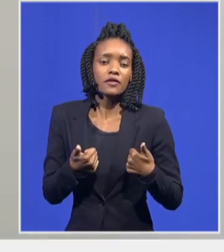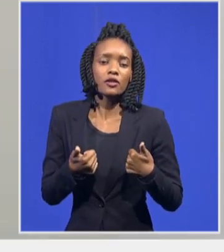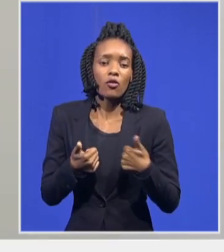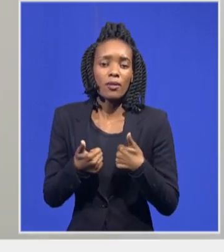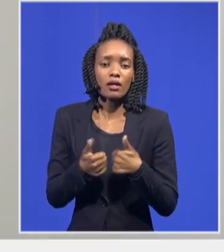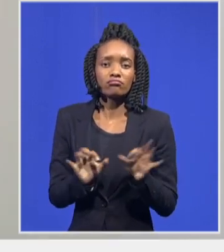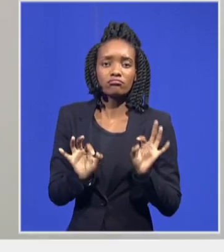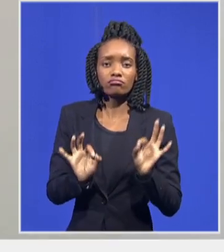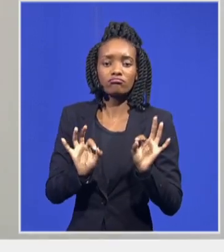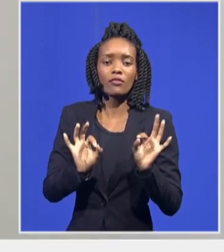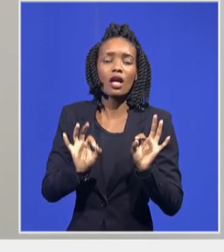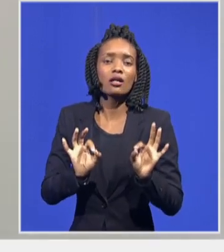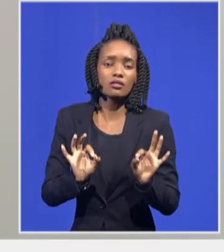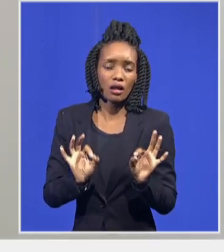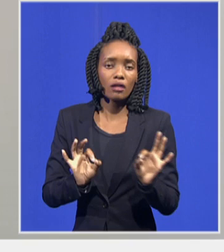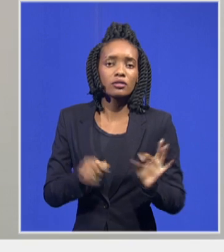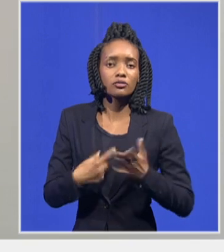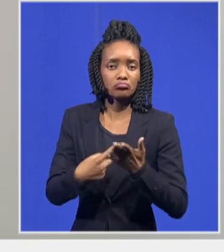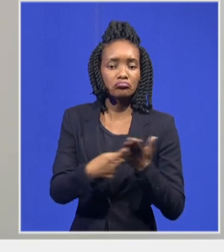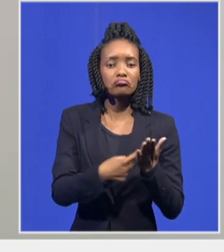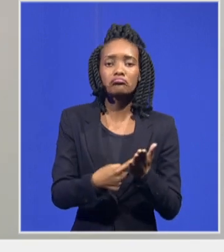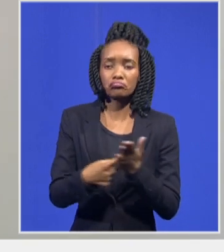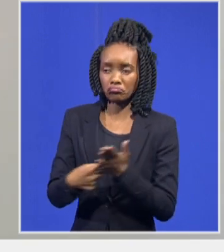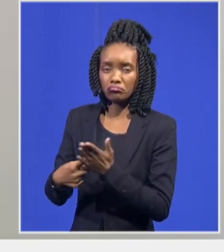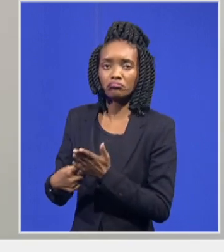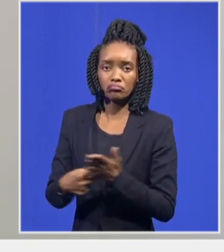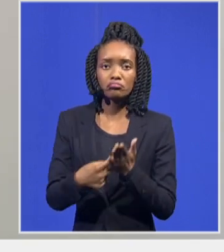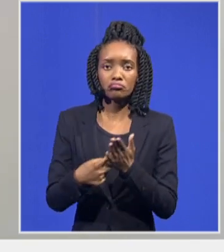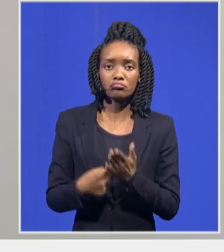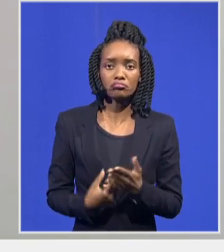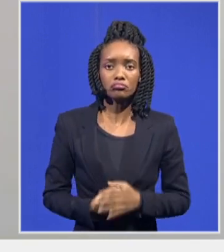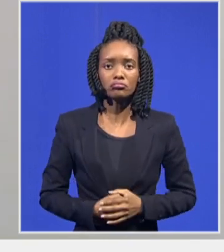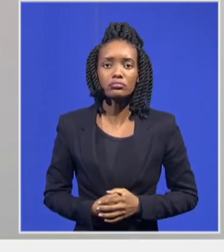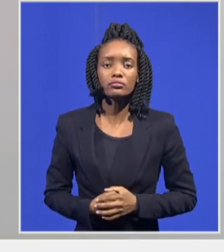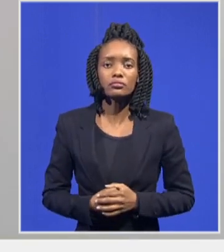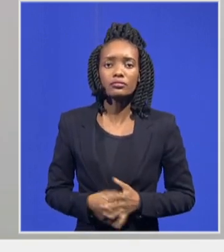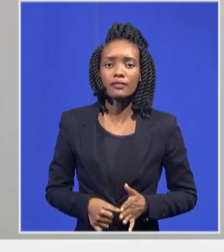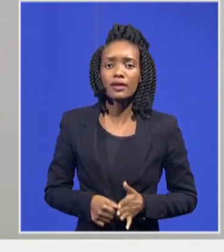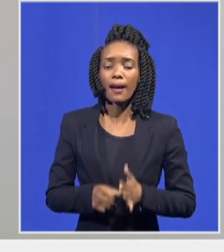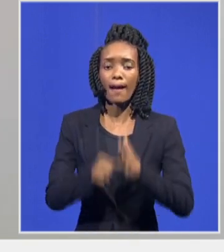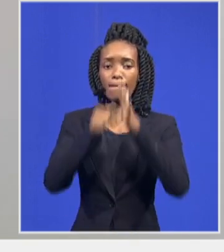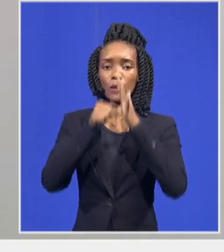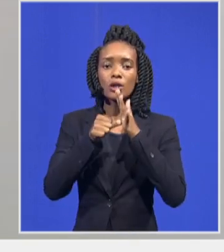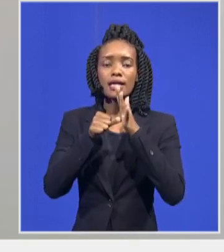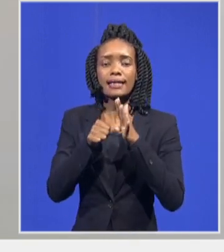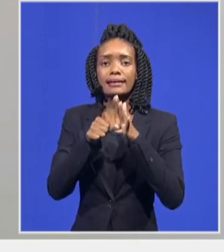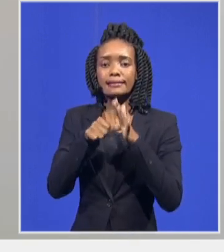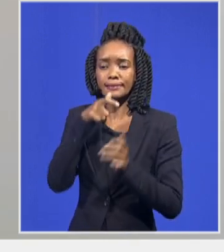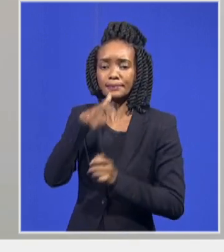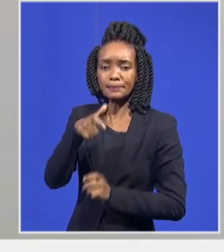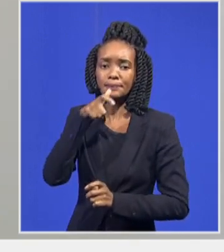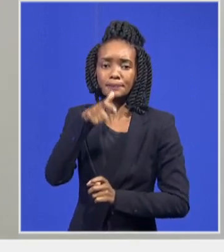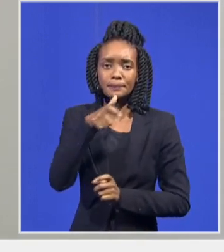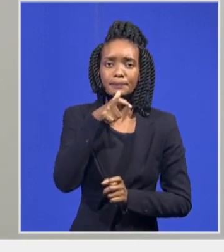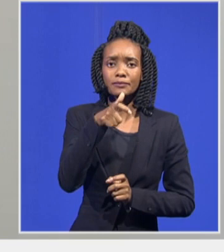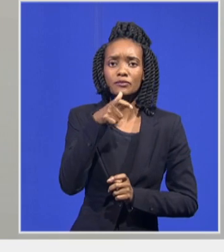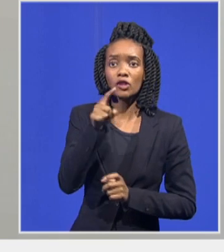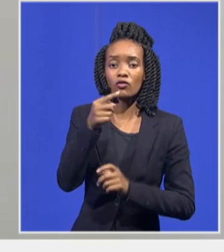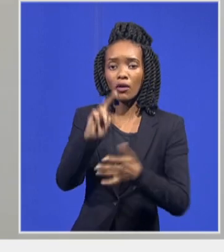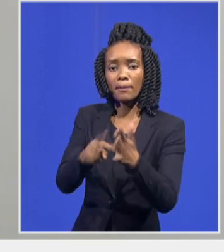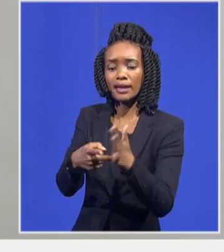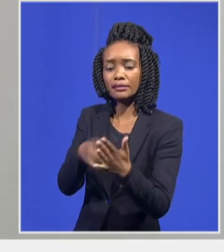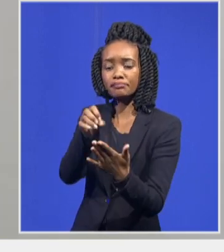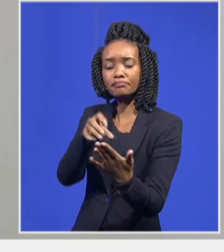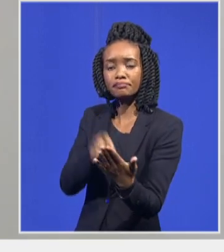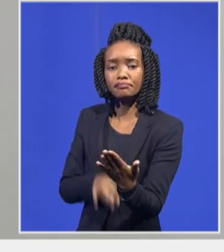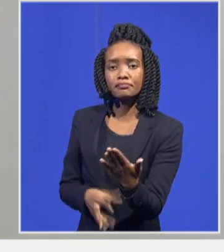excellent exercise. You've provided really cogent and important contribution towards the investment plan. We have to take that